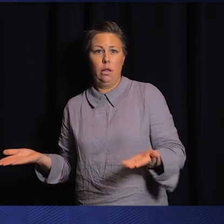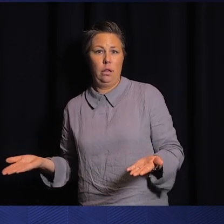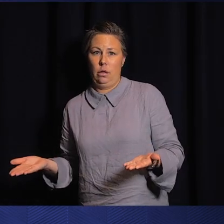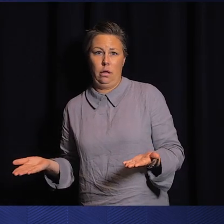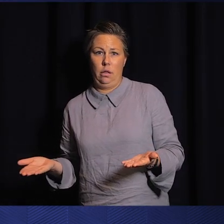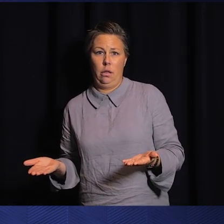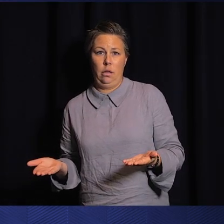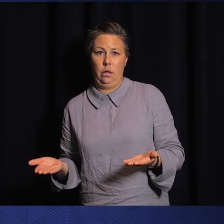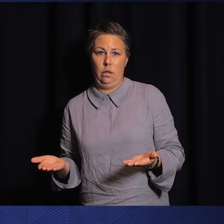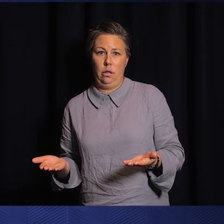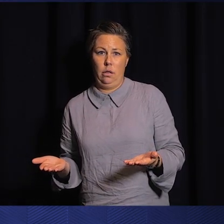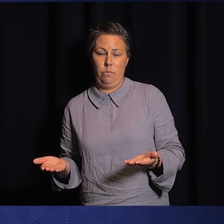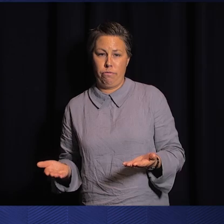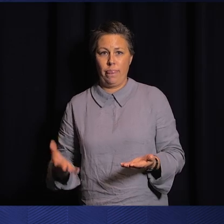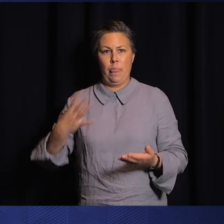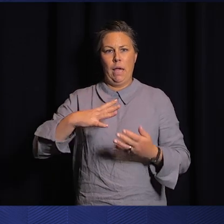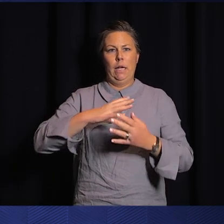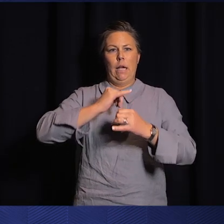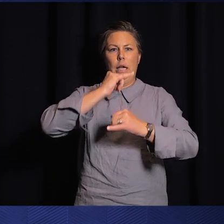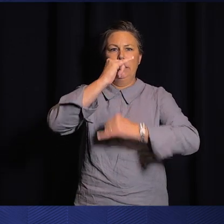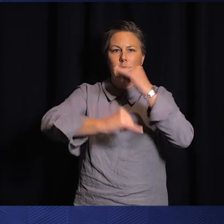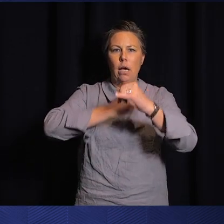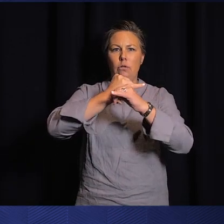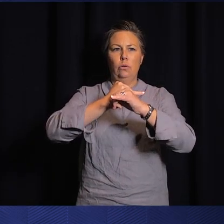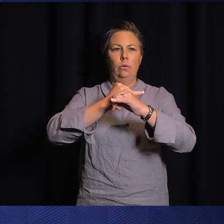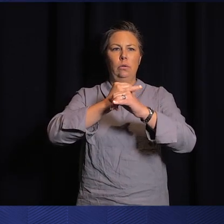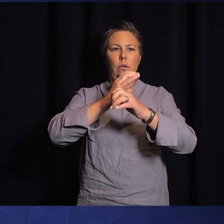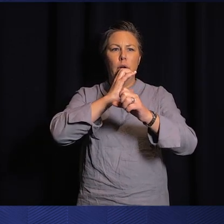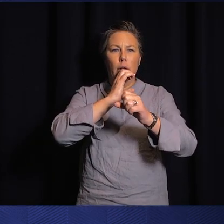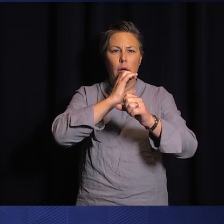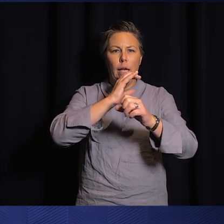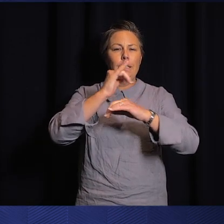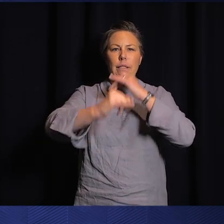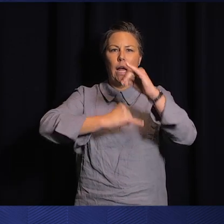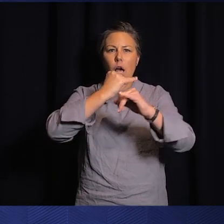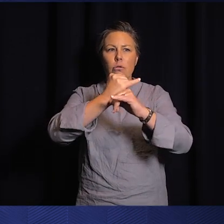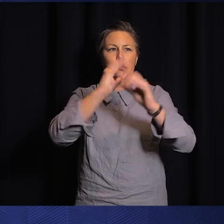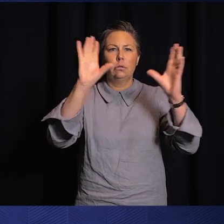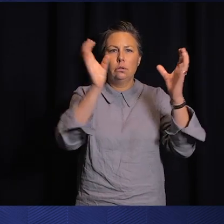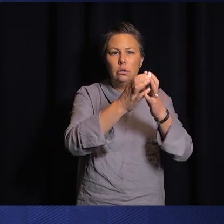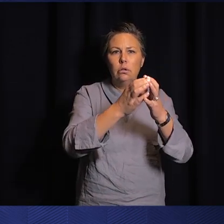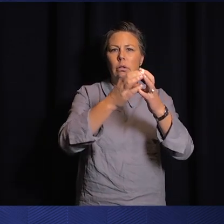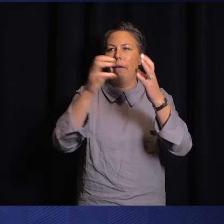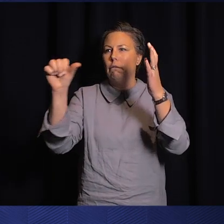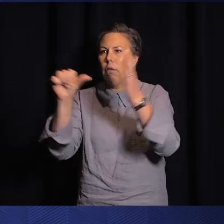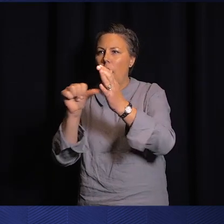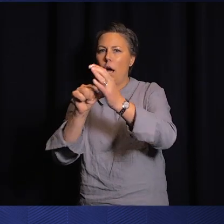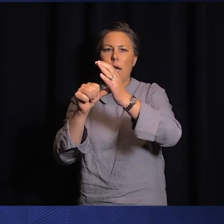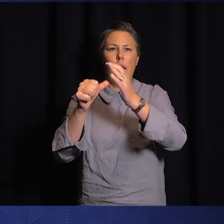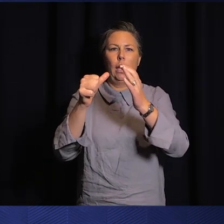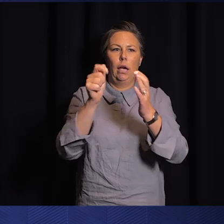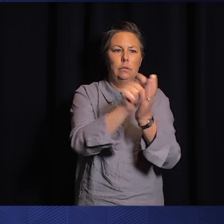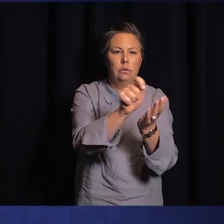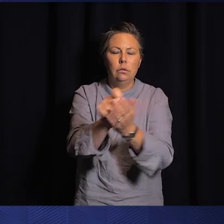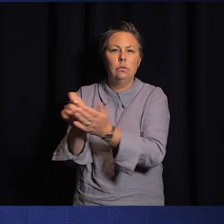for international actors, finance in particular, but the conversation doesn't stop here, even though the red